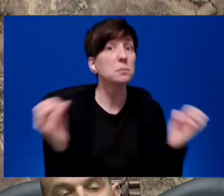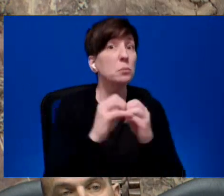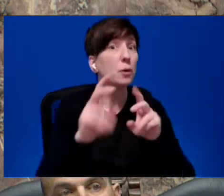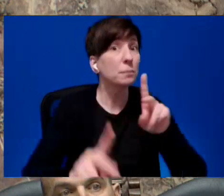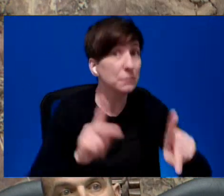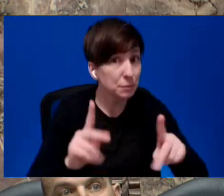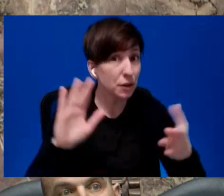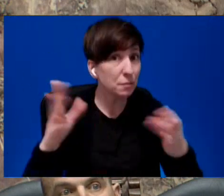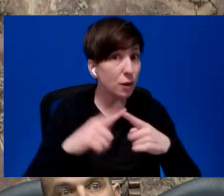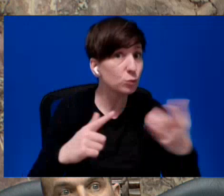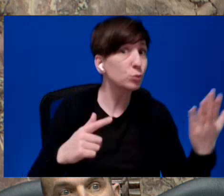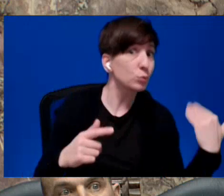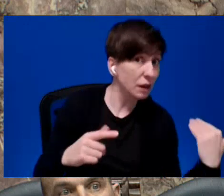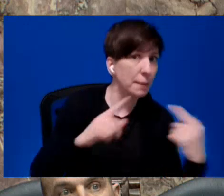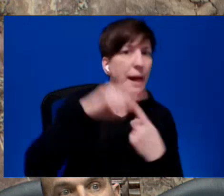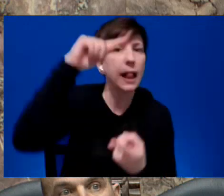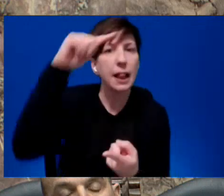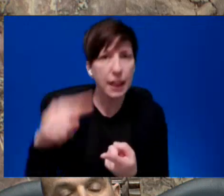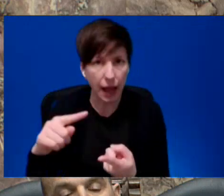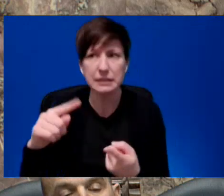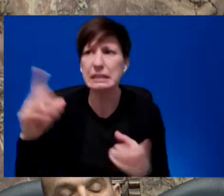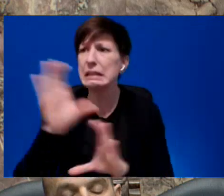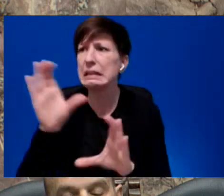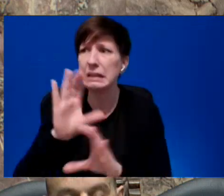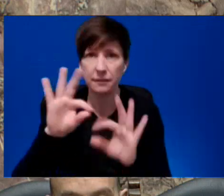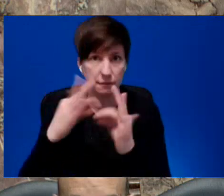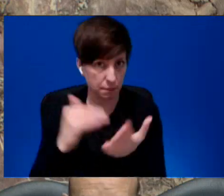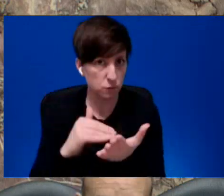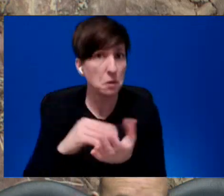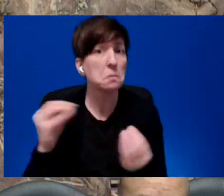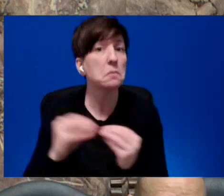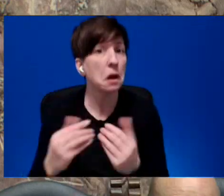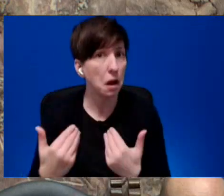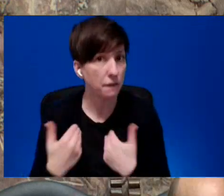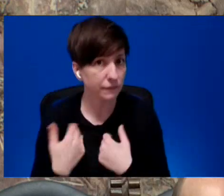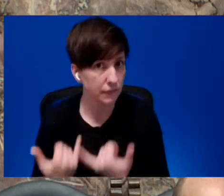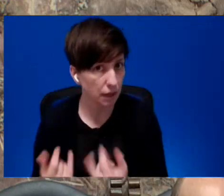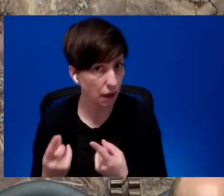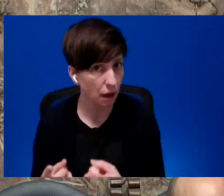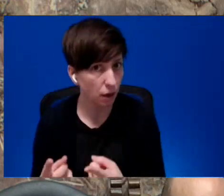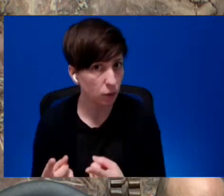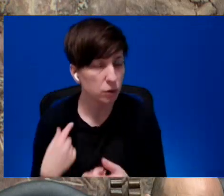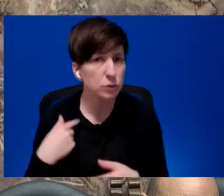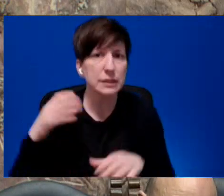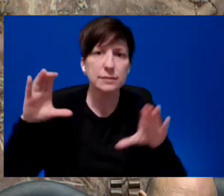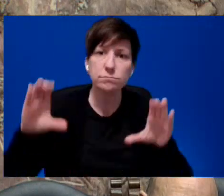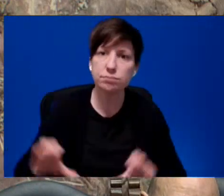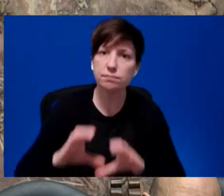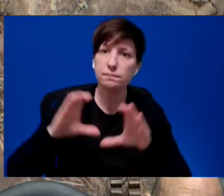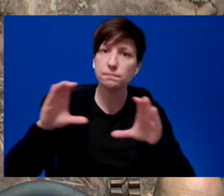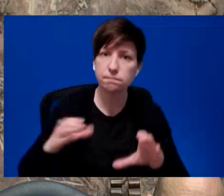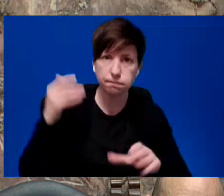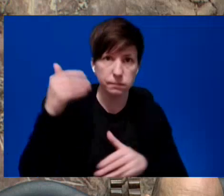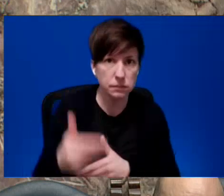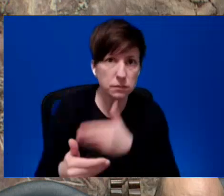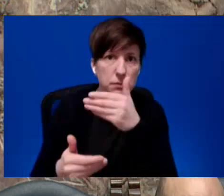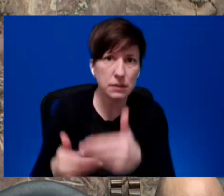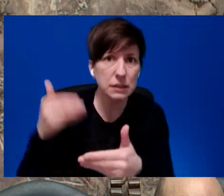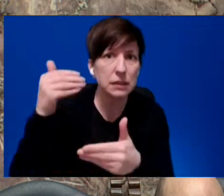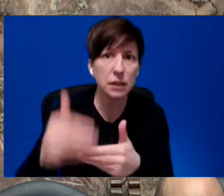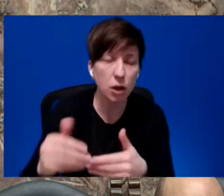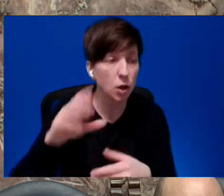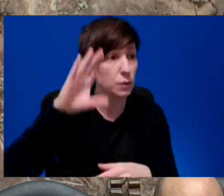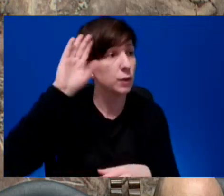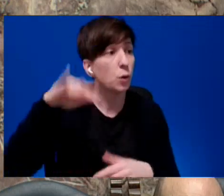the significant achievements together with doctors of the last few months as the end of a process, but it's the beginning. We've got to continue